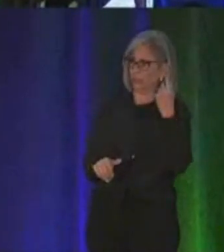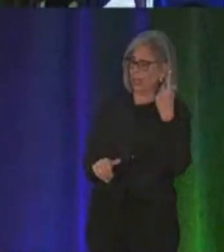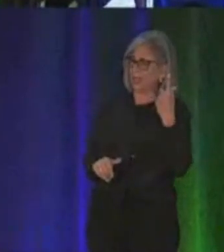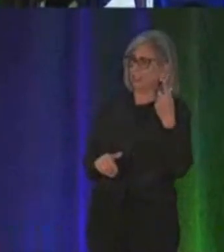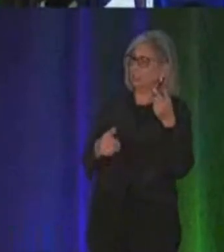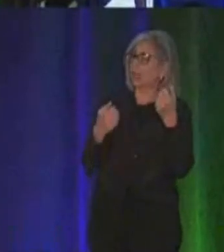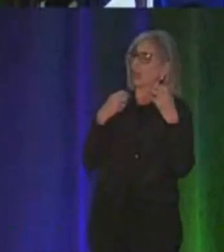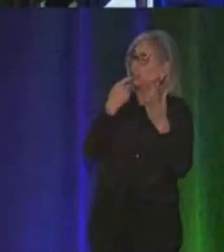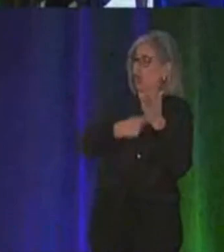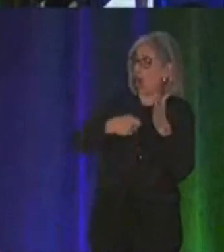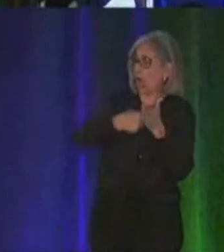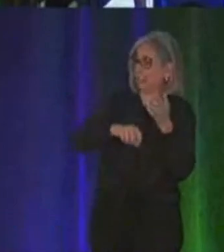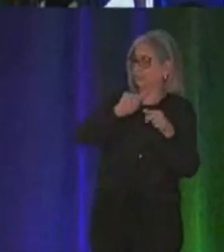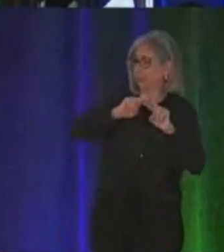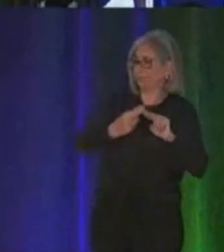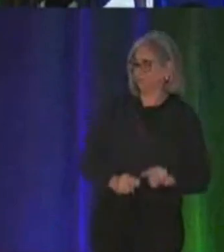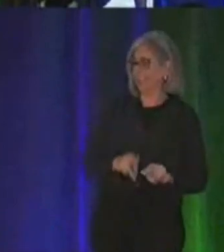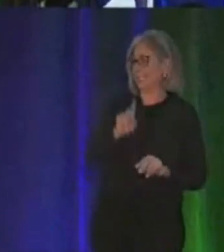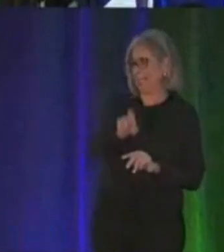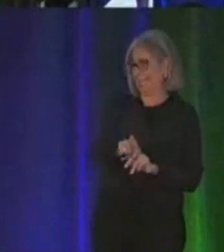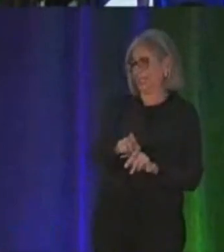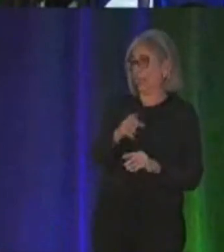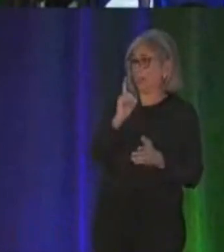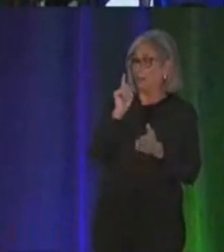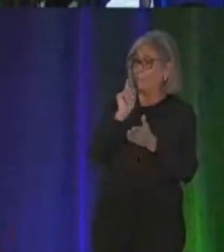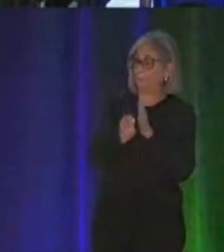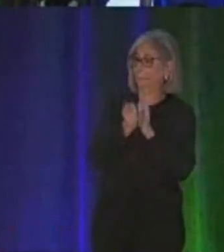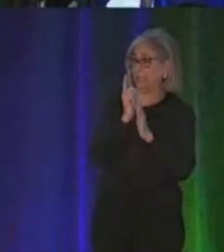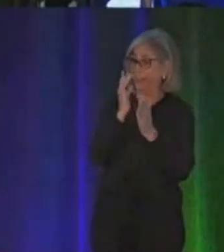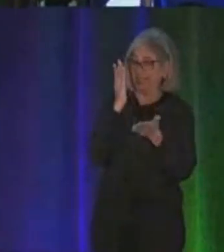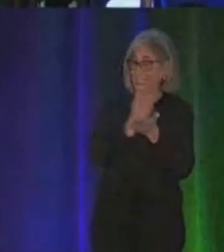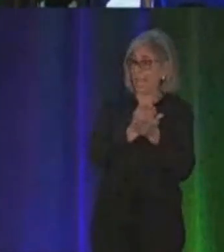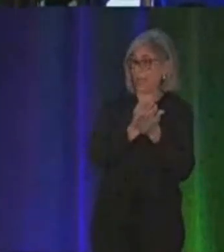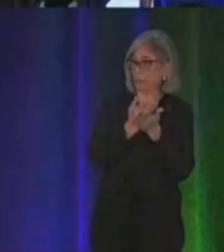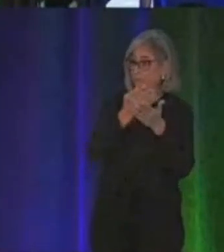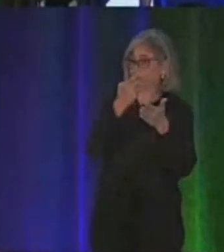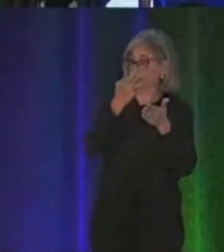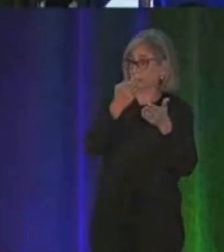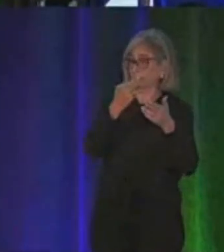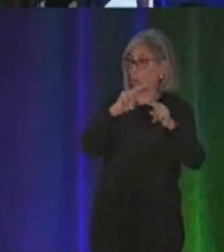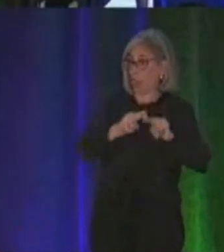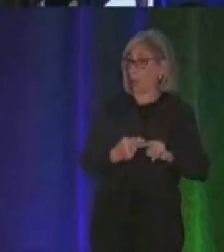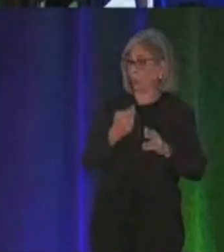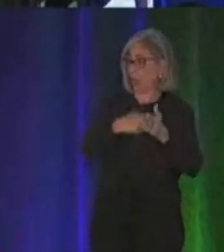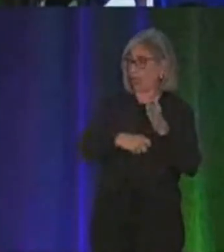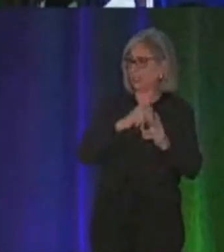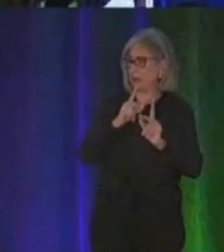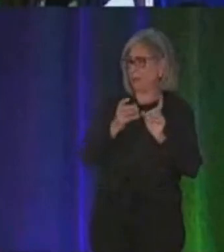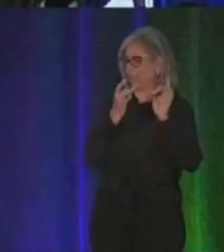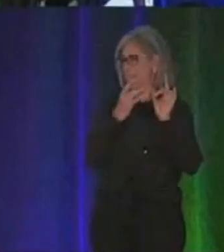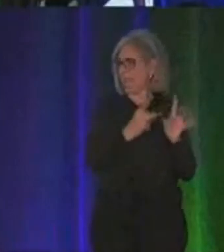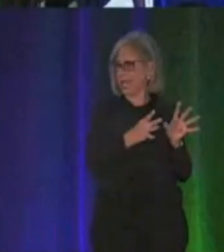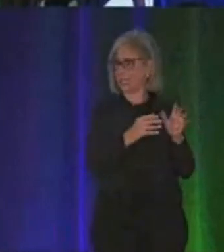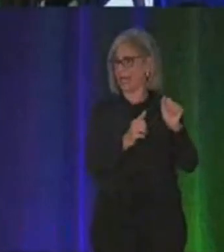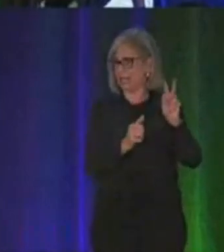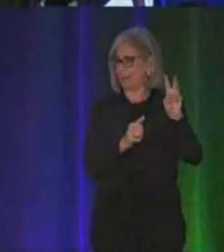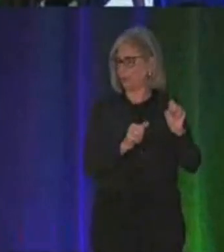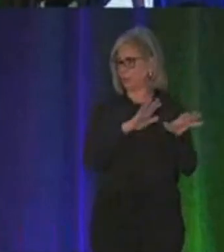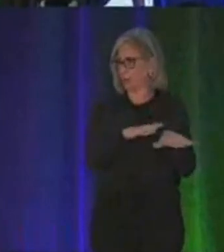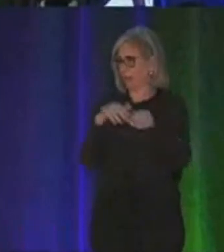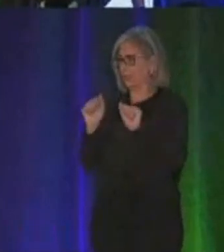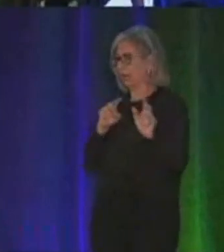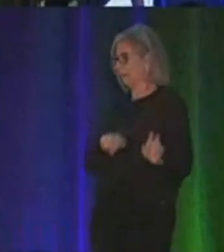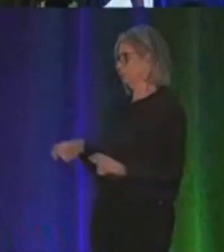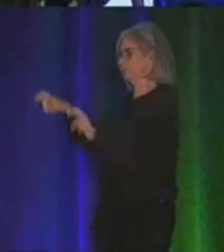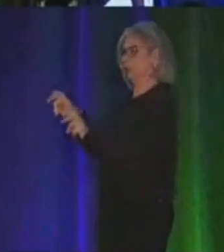costs down infinitely, because the moment they stop doing that, people are going to hate them and want to leave somewhere else. People already hate AWS enough; they don't want to hate them